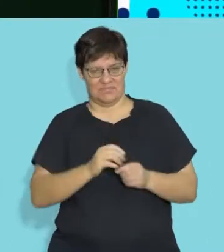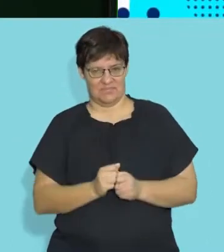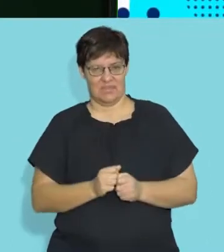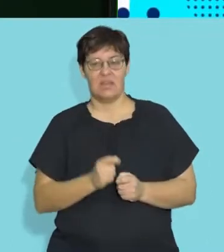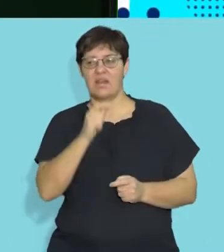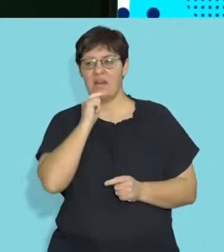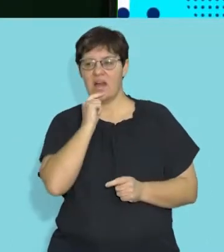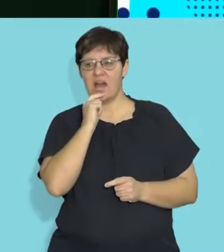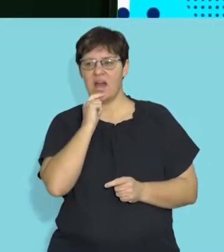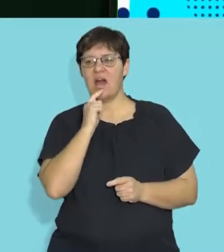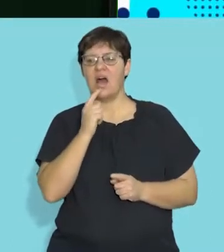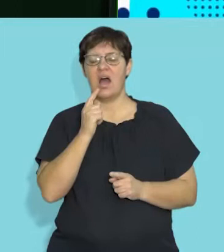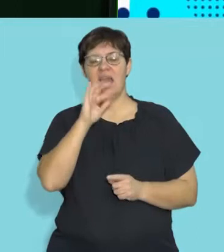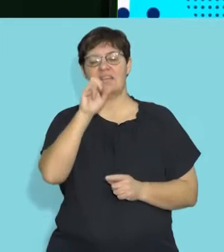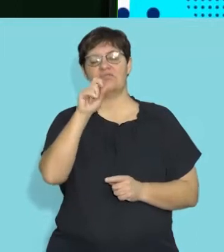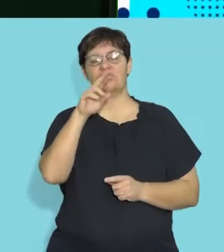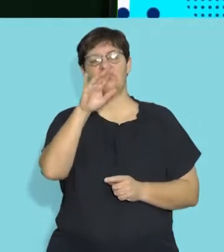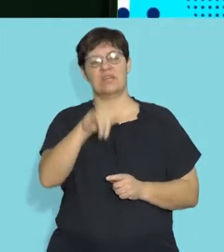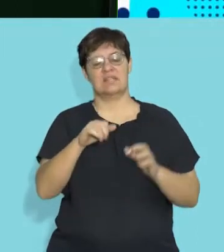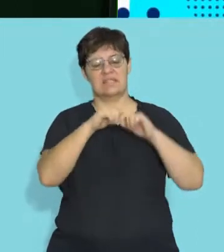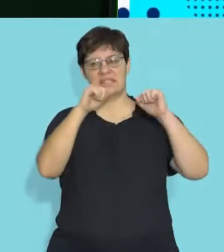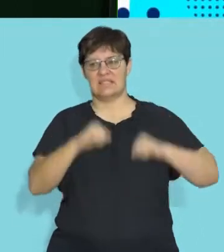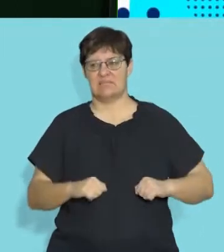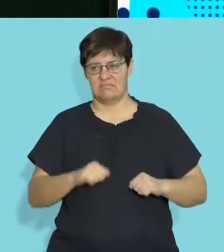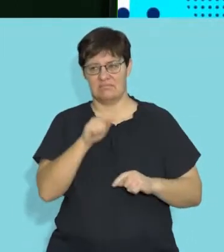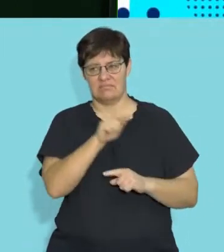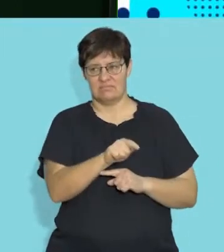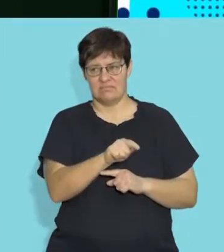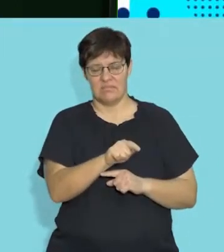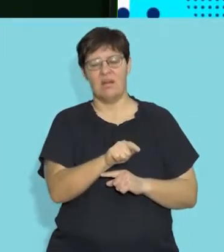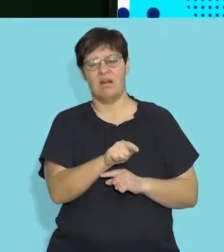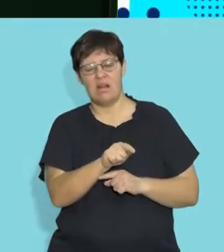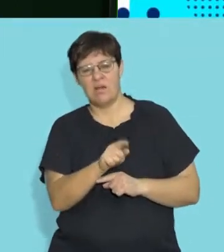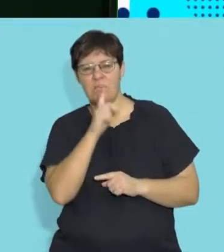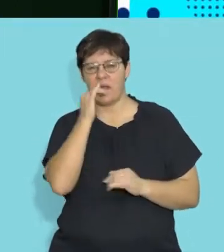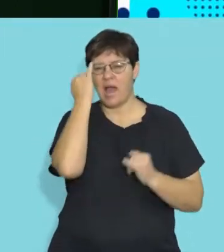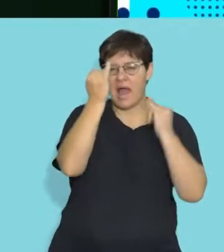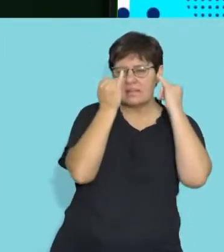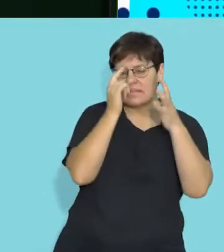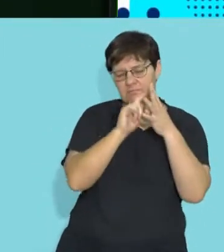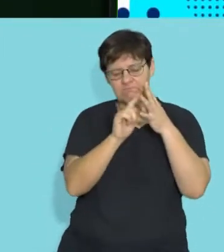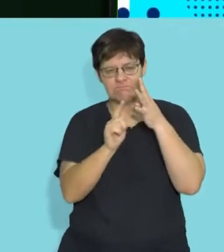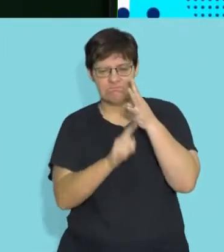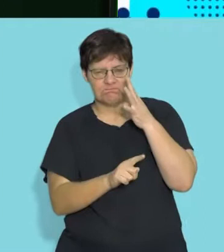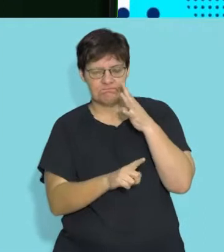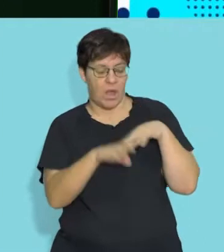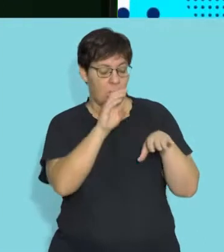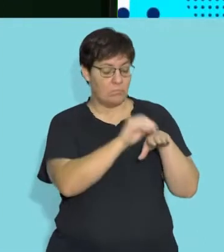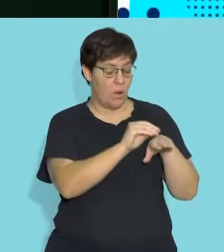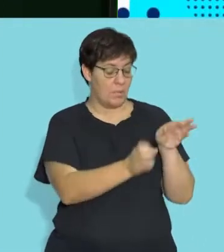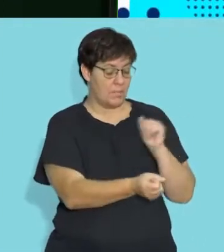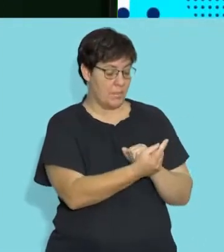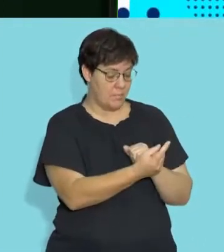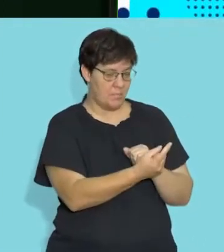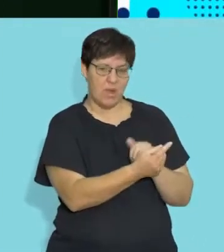and inventory systems. And we're also looking at ideas as to how we can solve problems